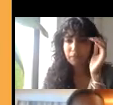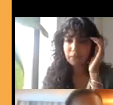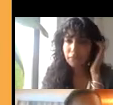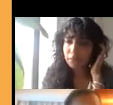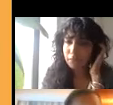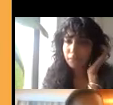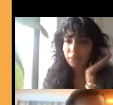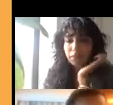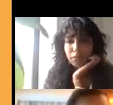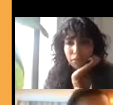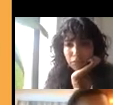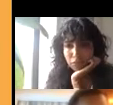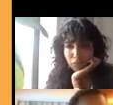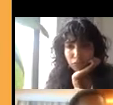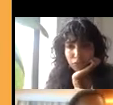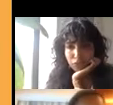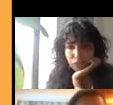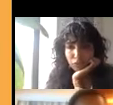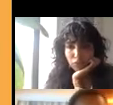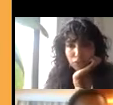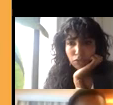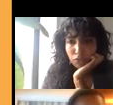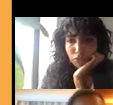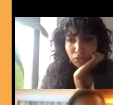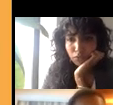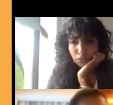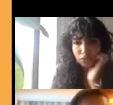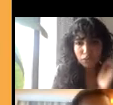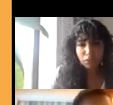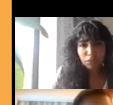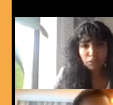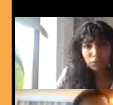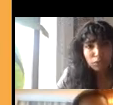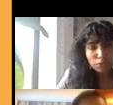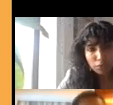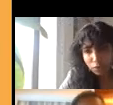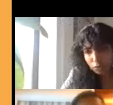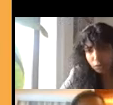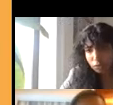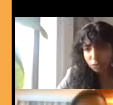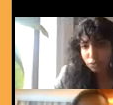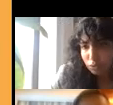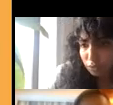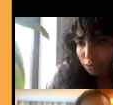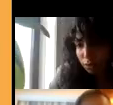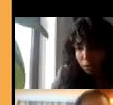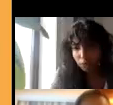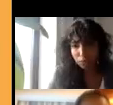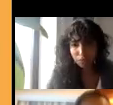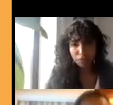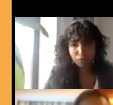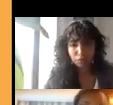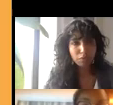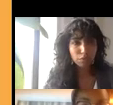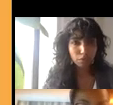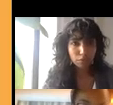who uses substances or people who use drugs, as opposed to addict and drug abuser. Instead of referring to drug